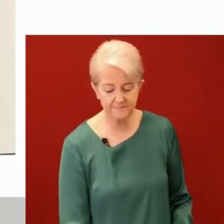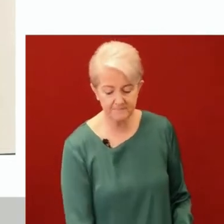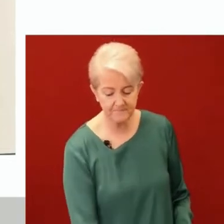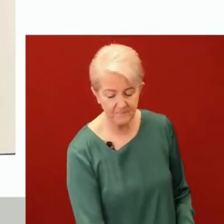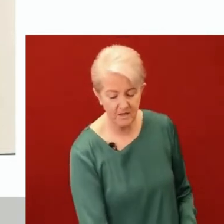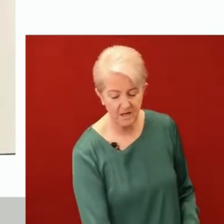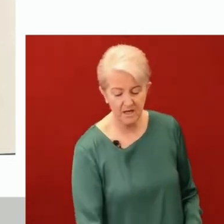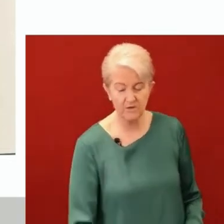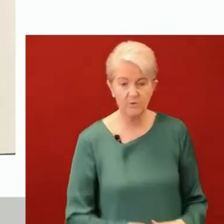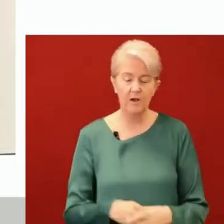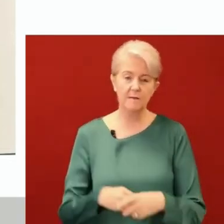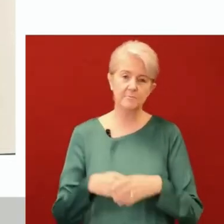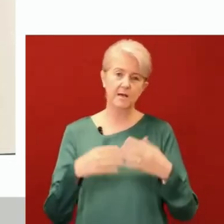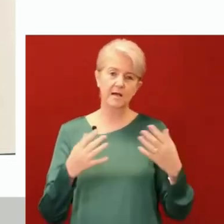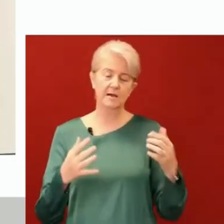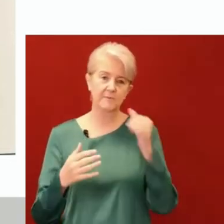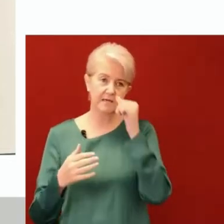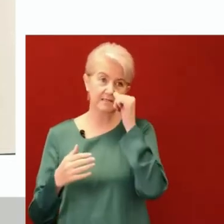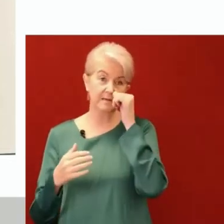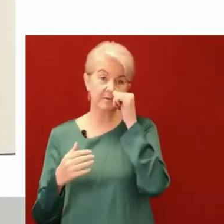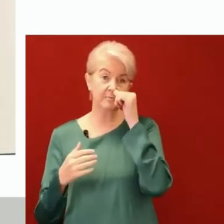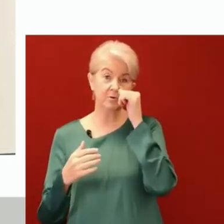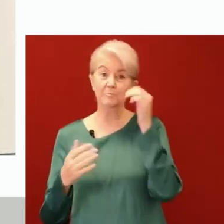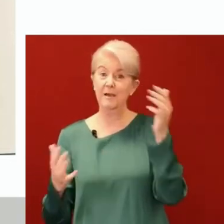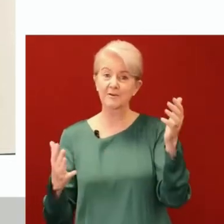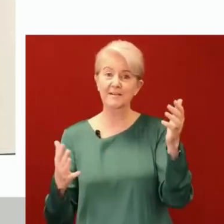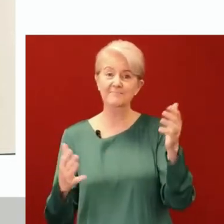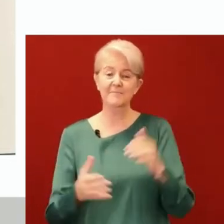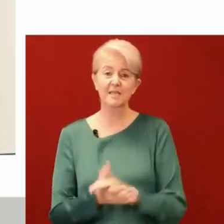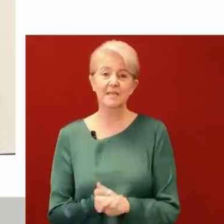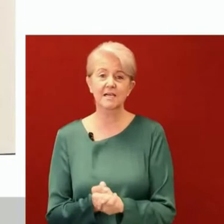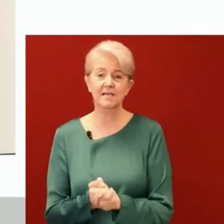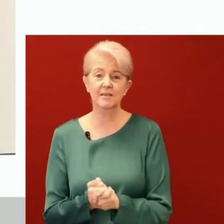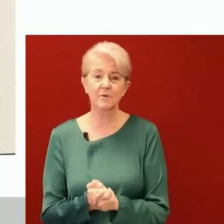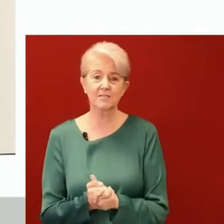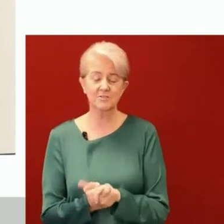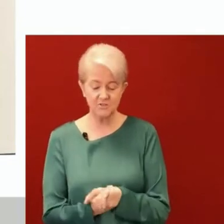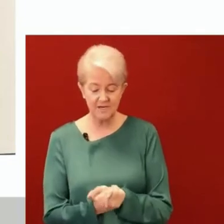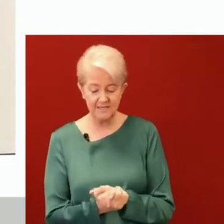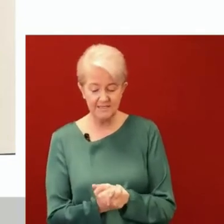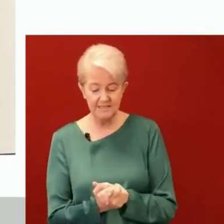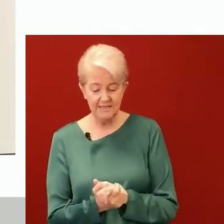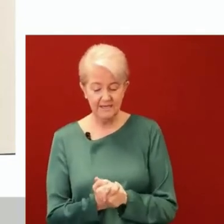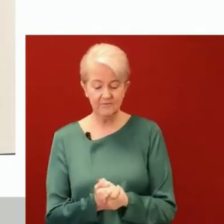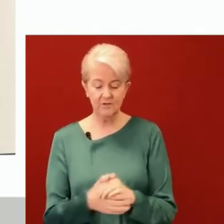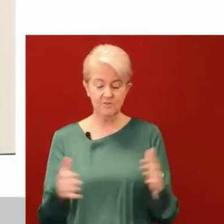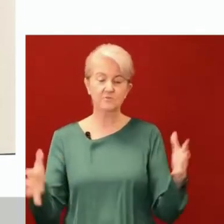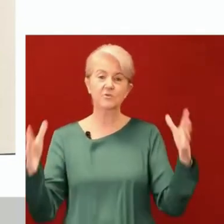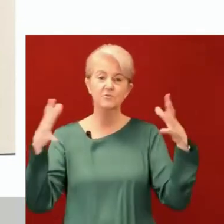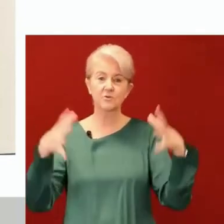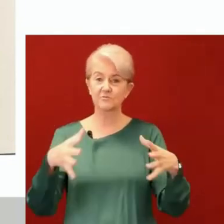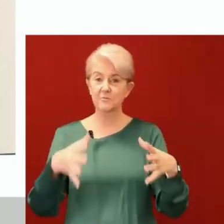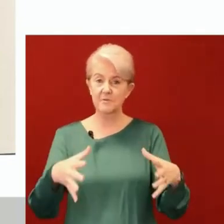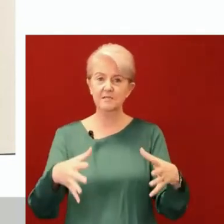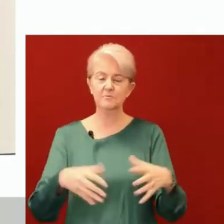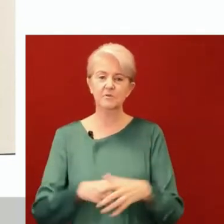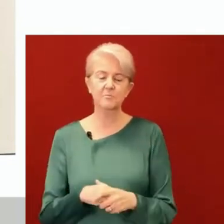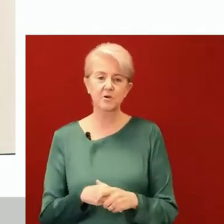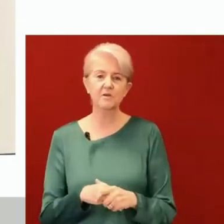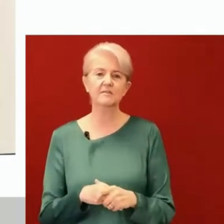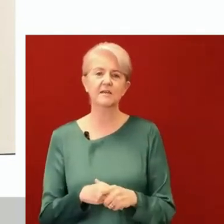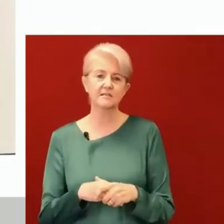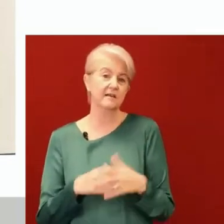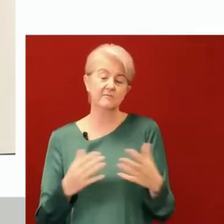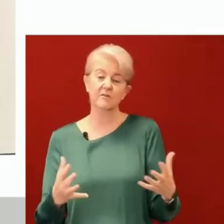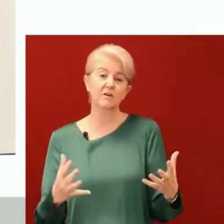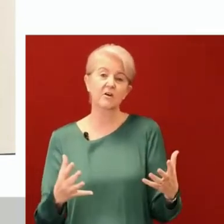opposite. I grew up in a suburb called Balga here in Western Australia. And for those of you not familiar with